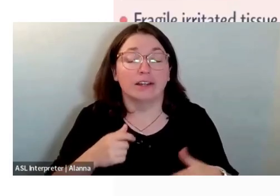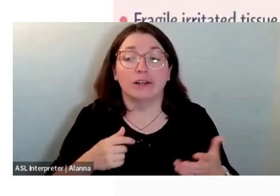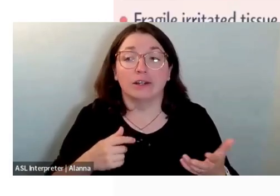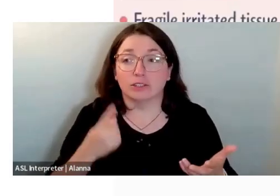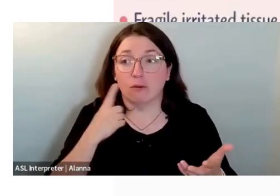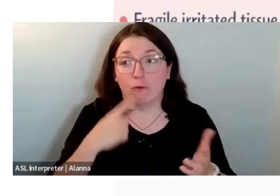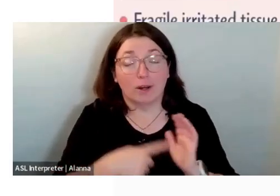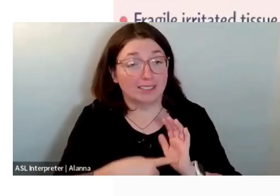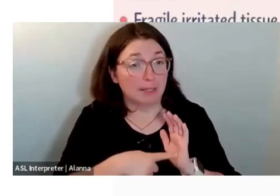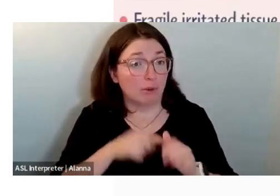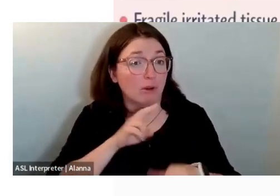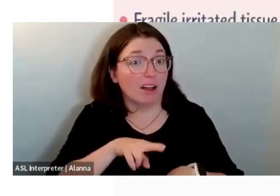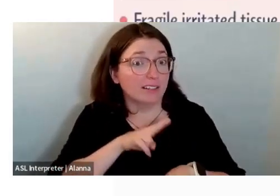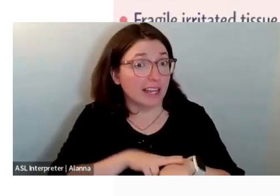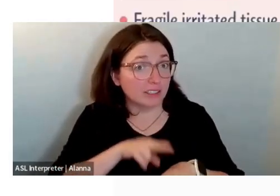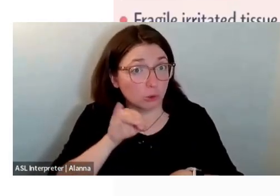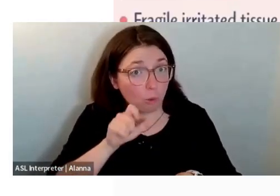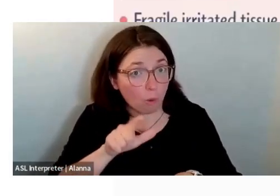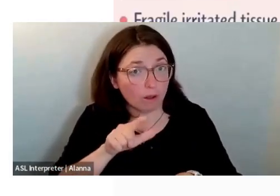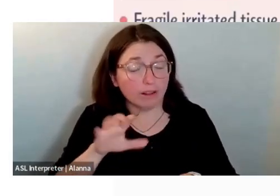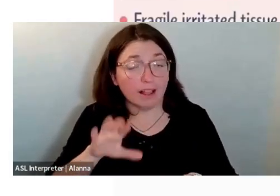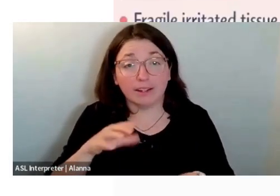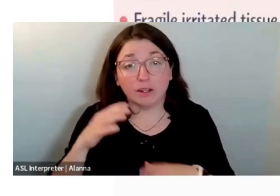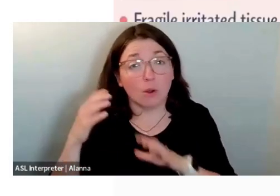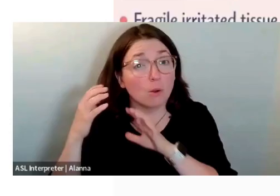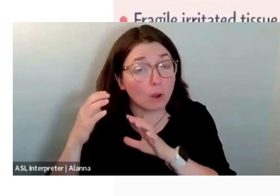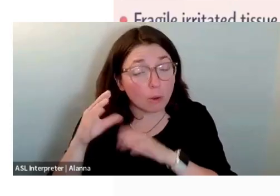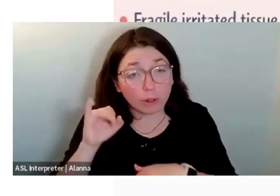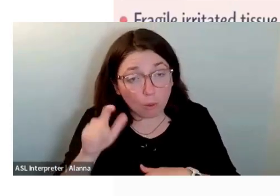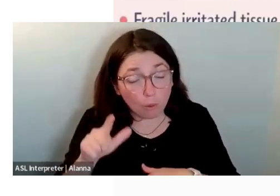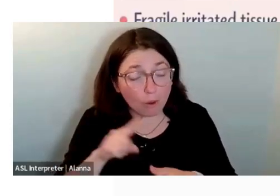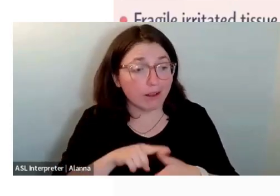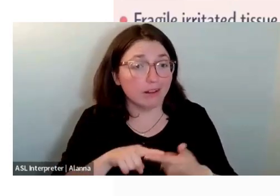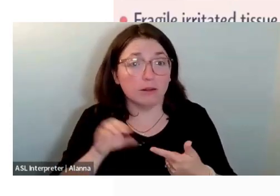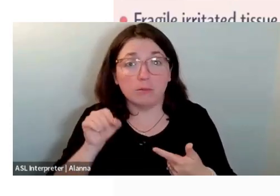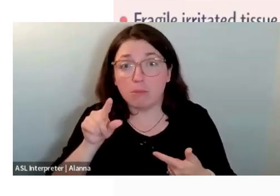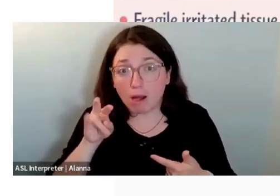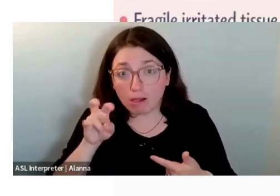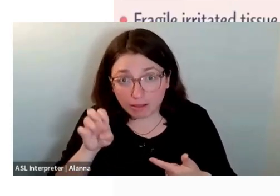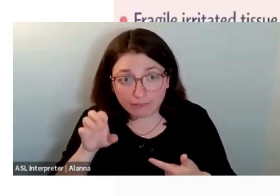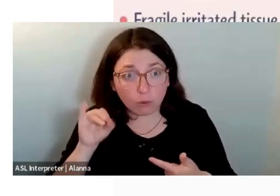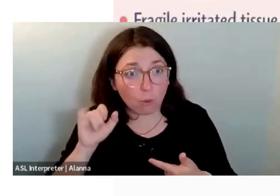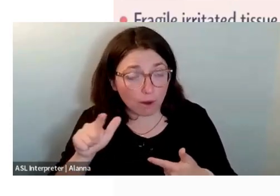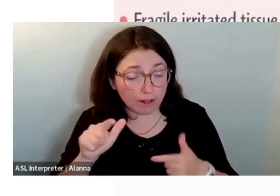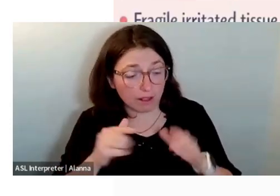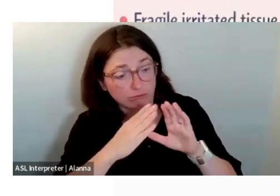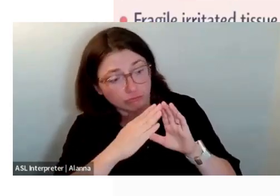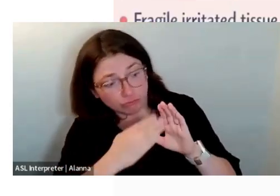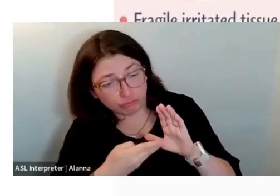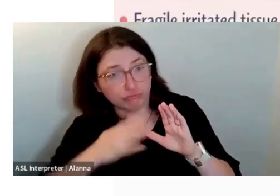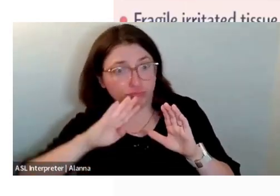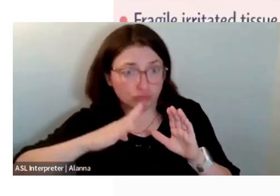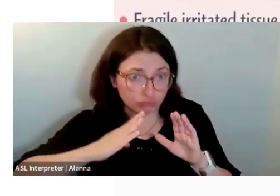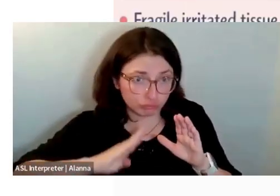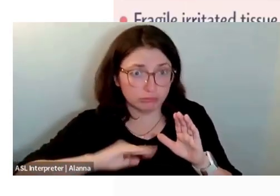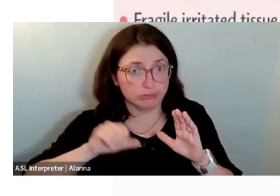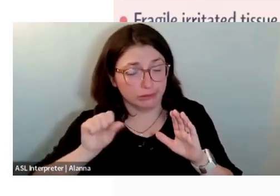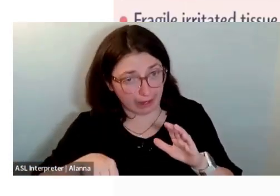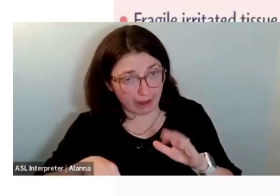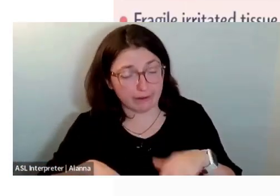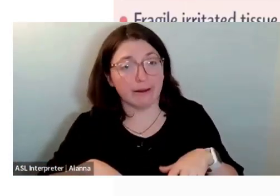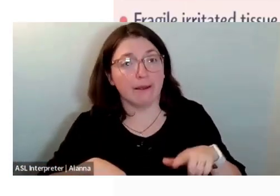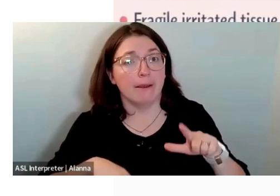natural oils, coconut oil, olive oil. There are some products like, some